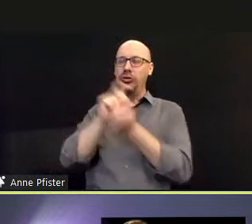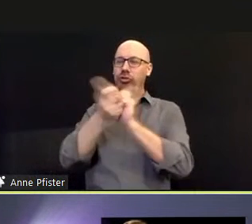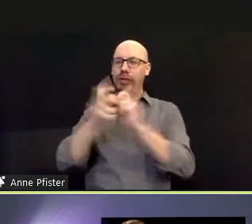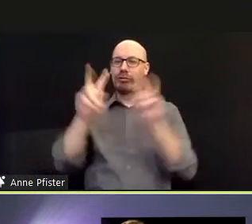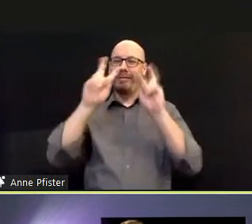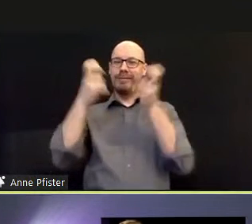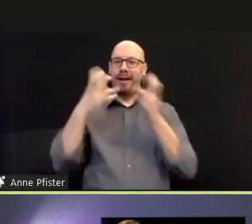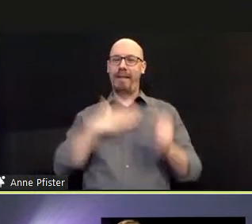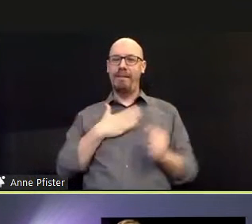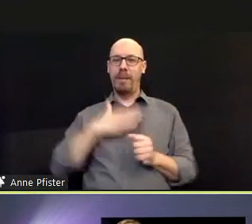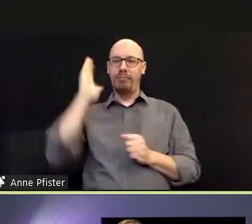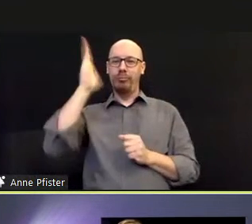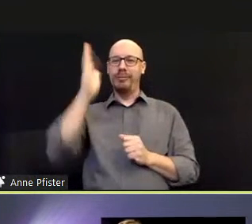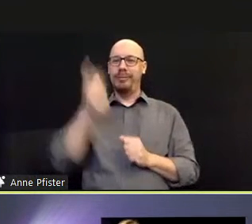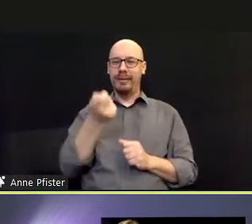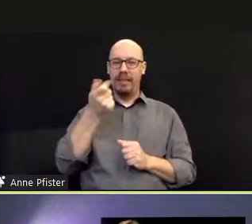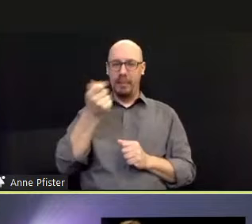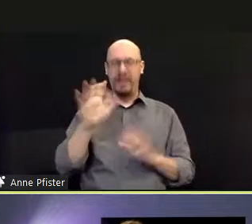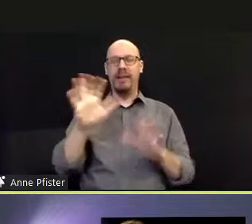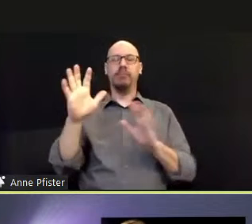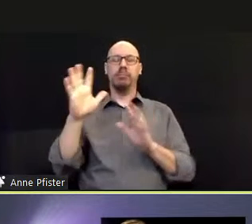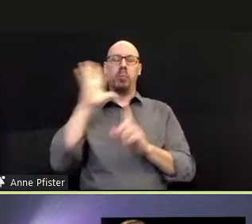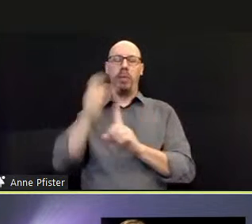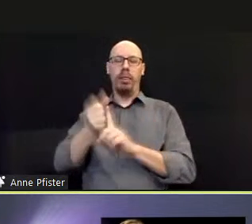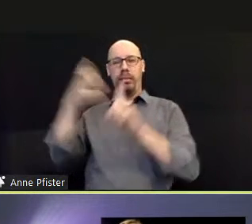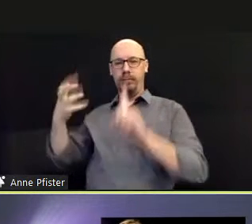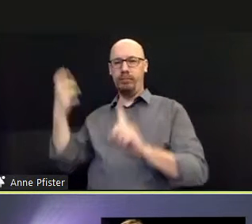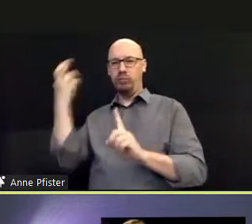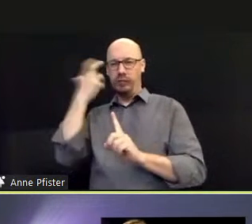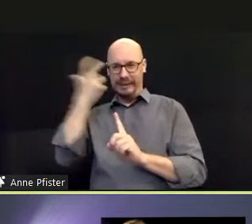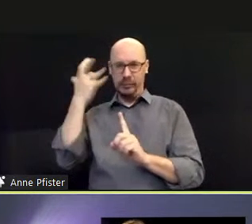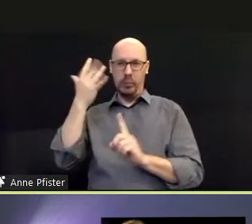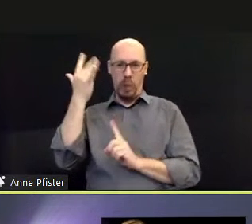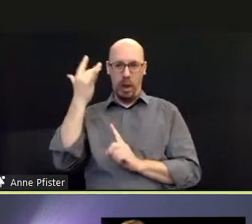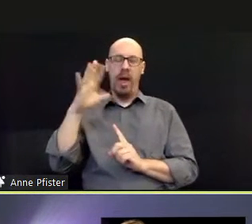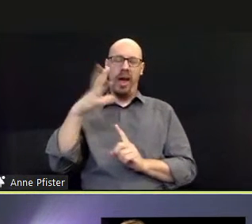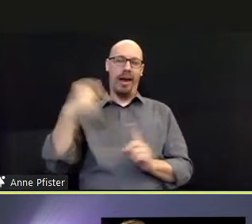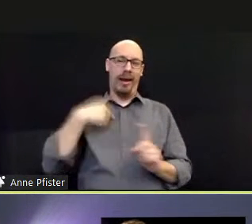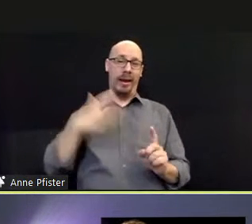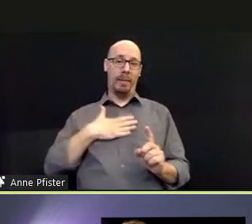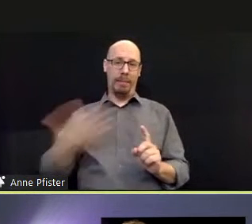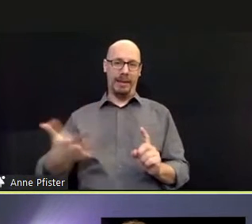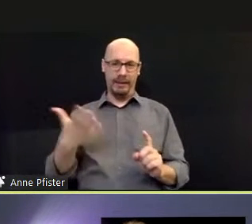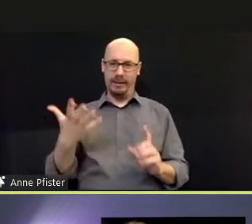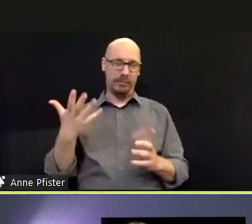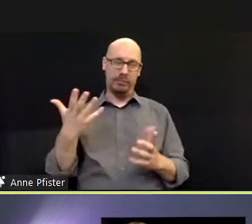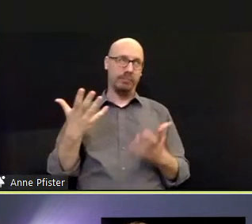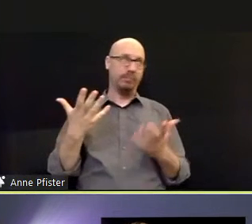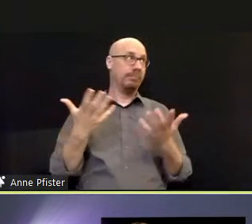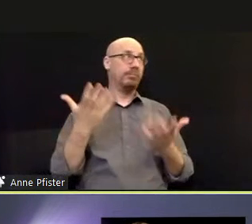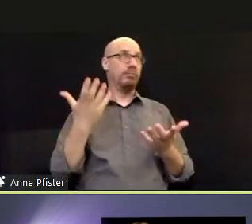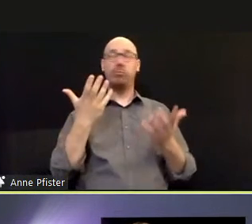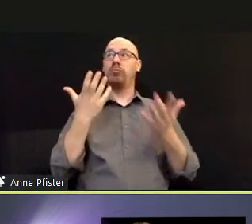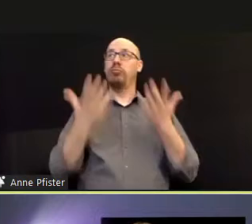bit for reasons I'll explain, and I'll admit that it's probably still not